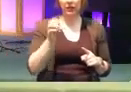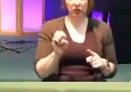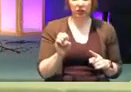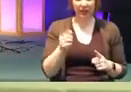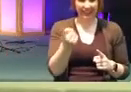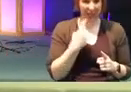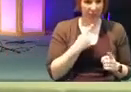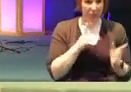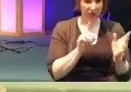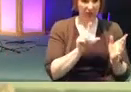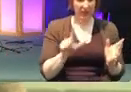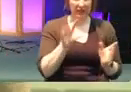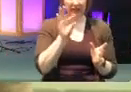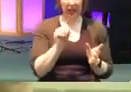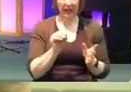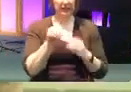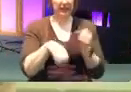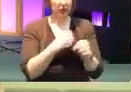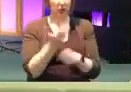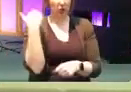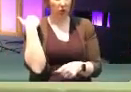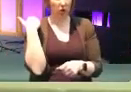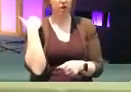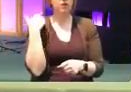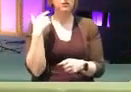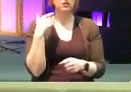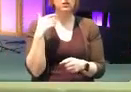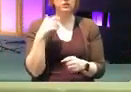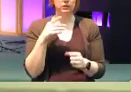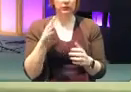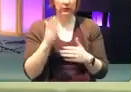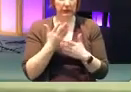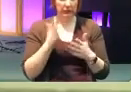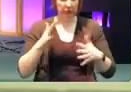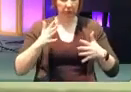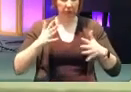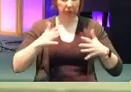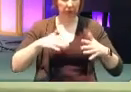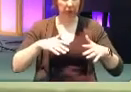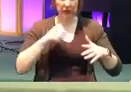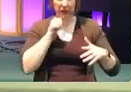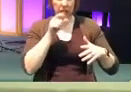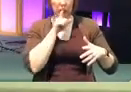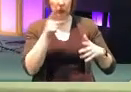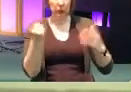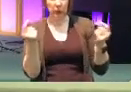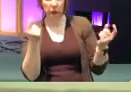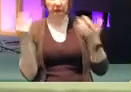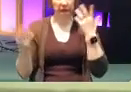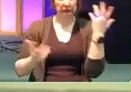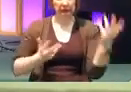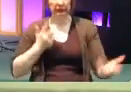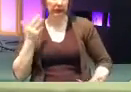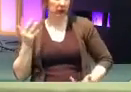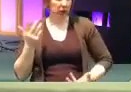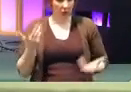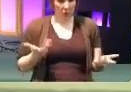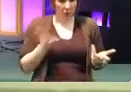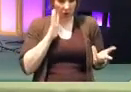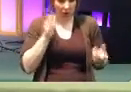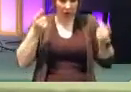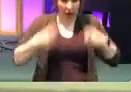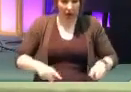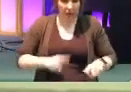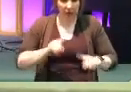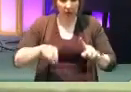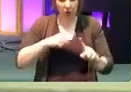ago, my guess would be there was some certain trepidation and uncertainty about what would happen